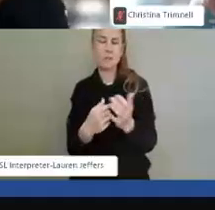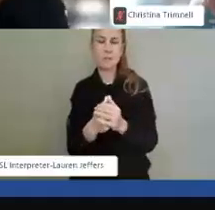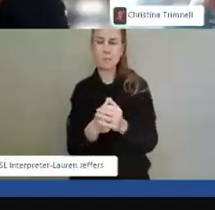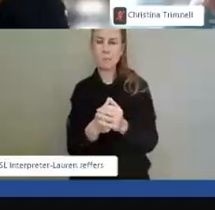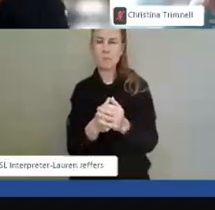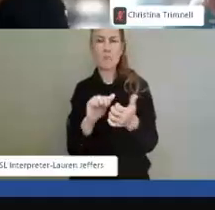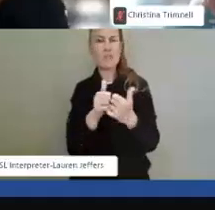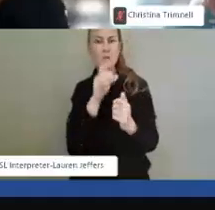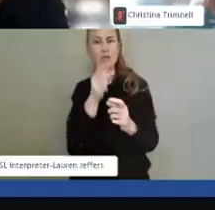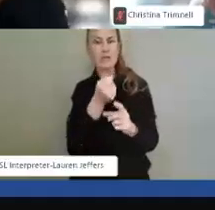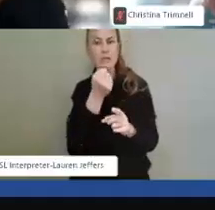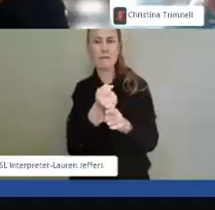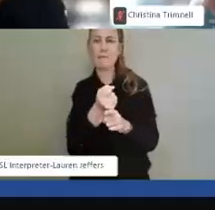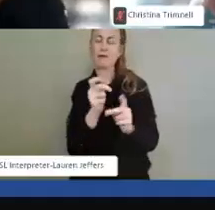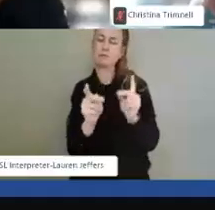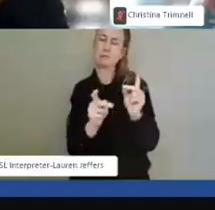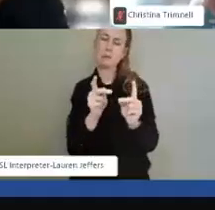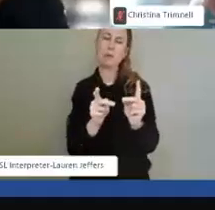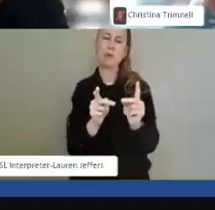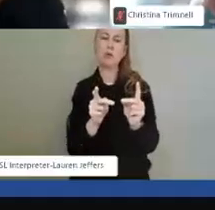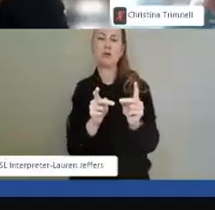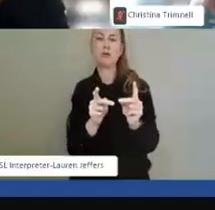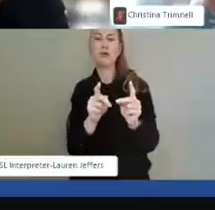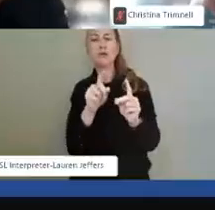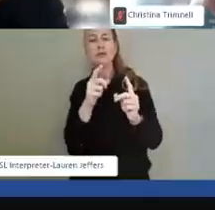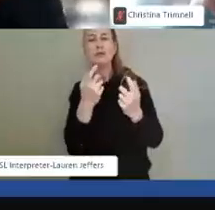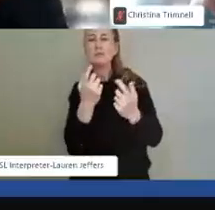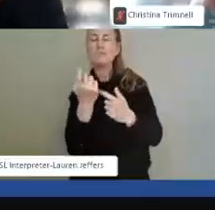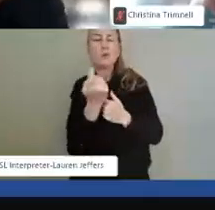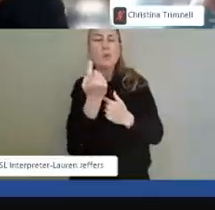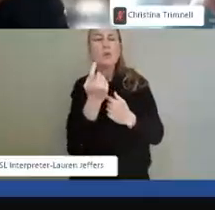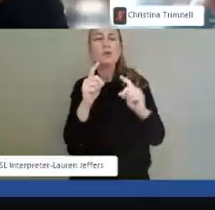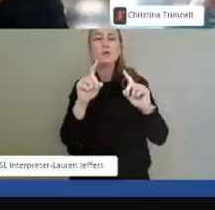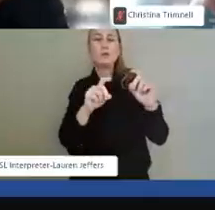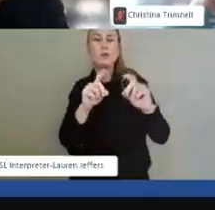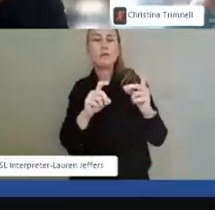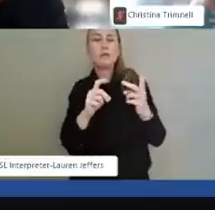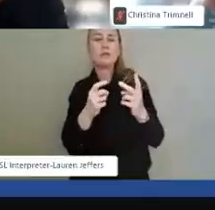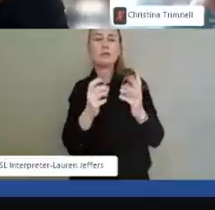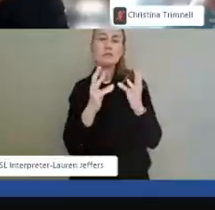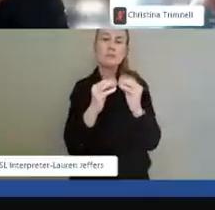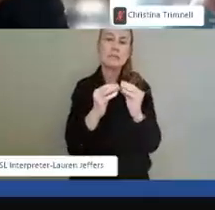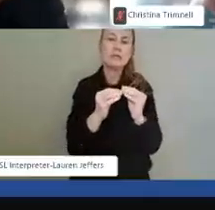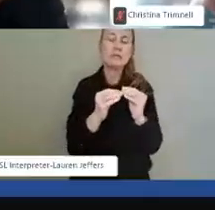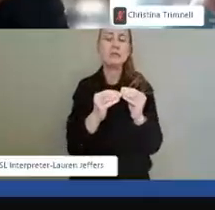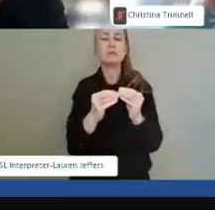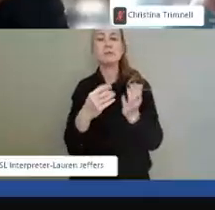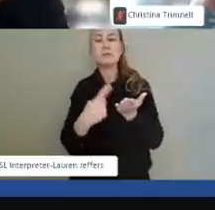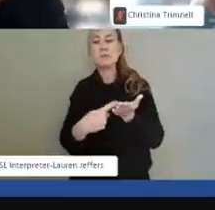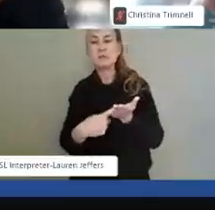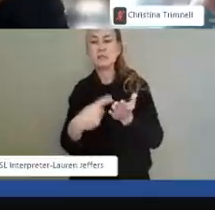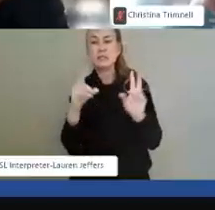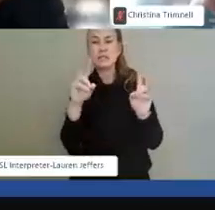people. Just doing surveys, having meetings, talking about issues, but never